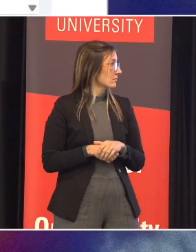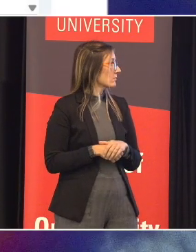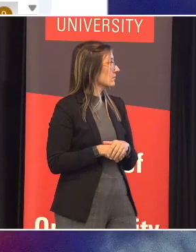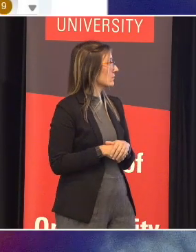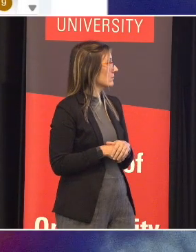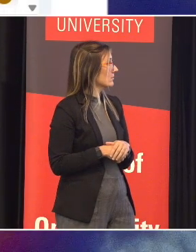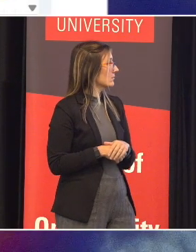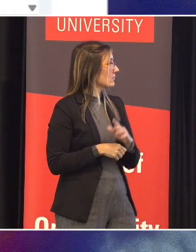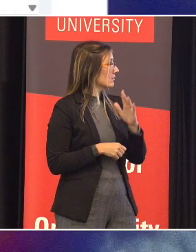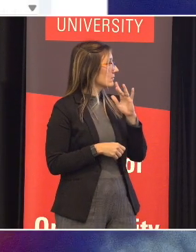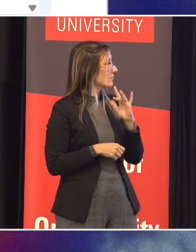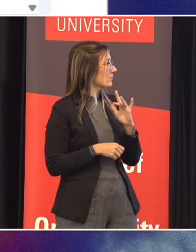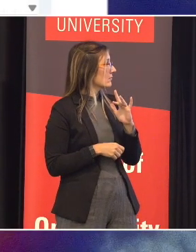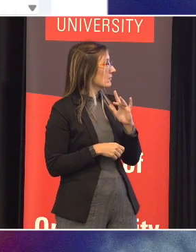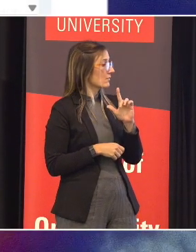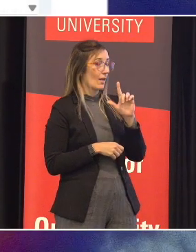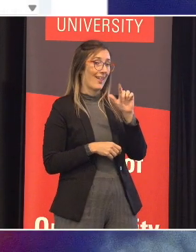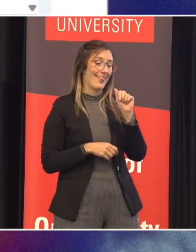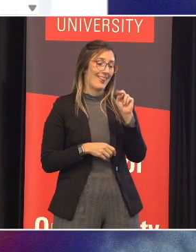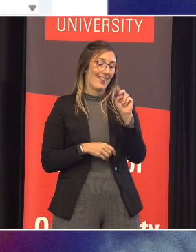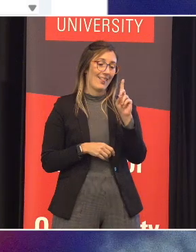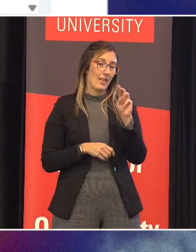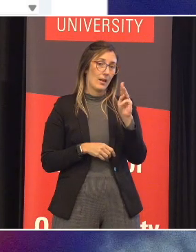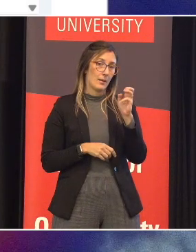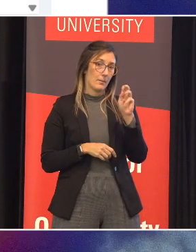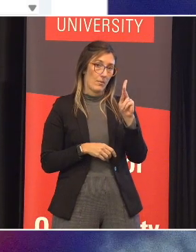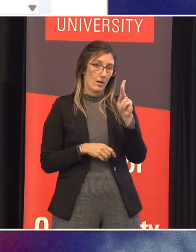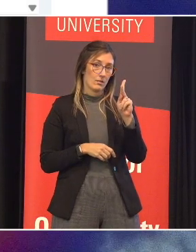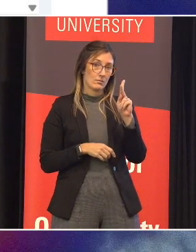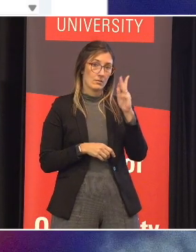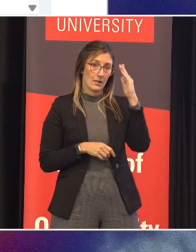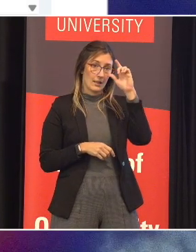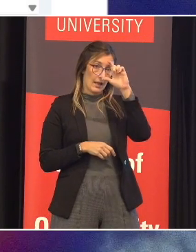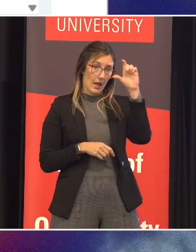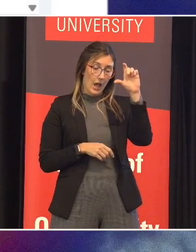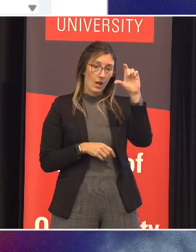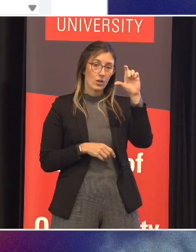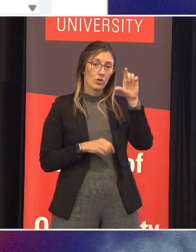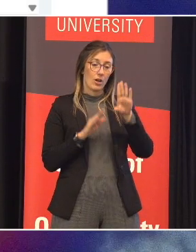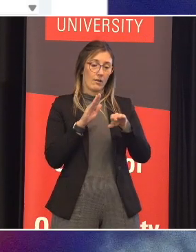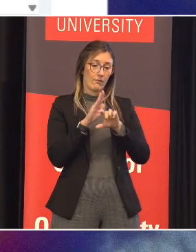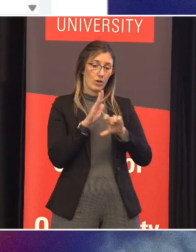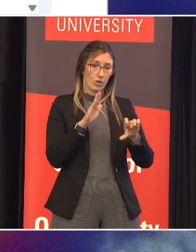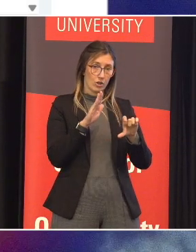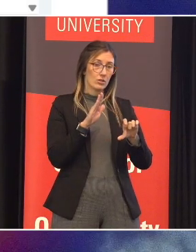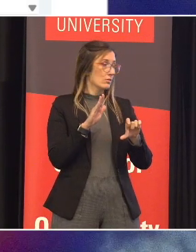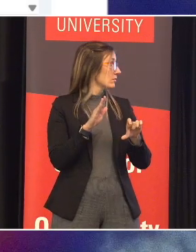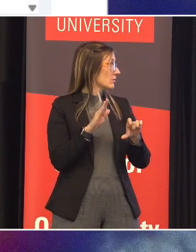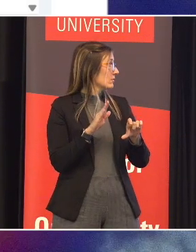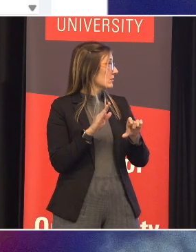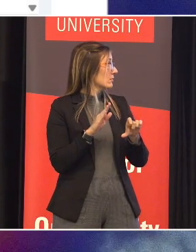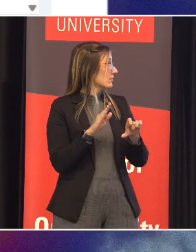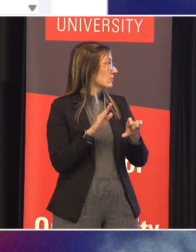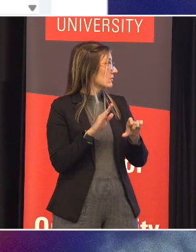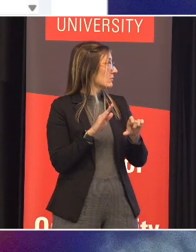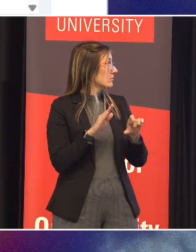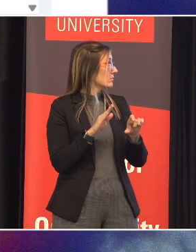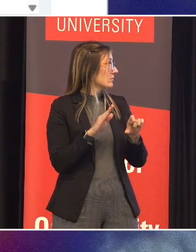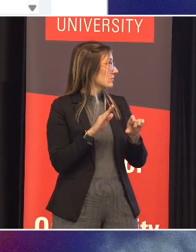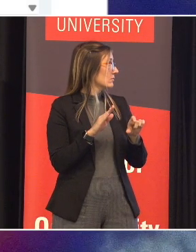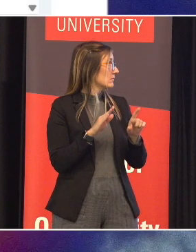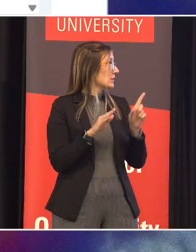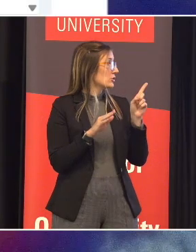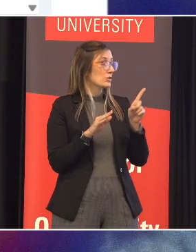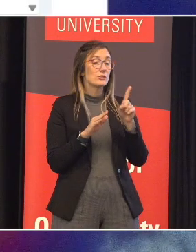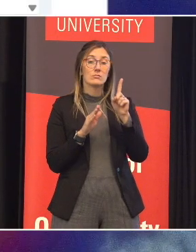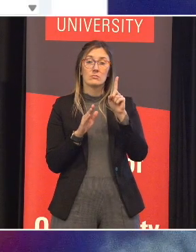Headers and footers should be used. That has a check mark with an exclamation point. So that's something